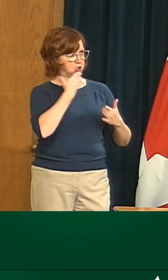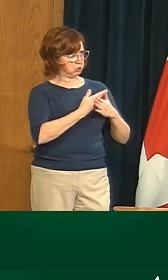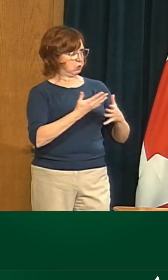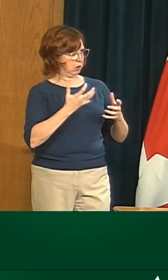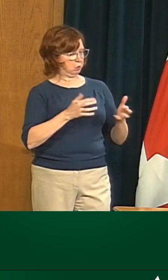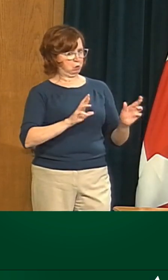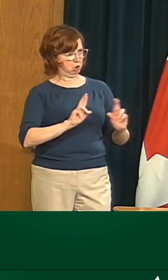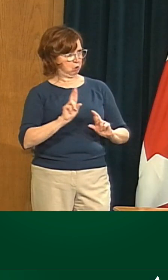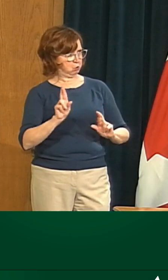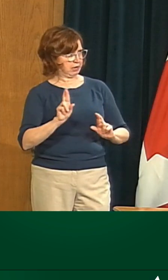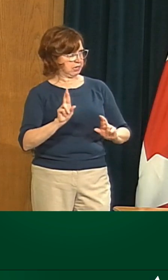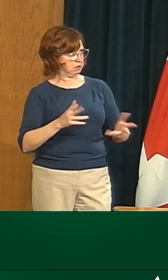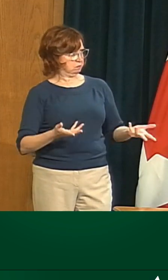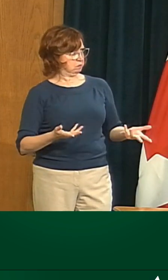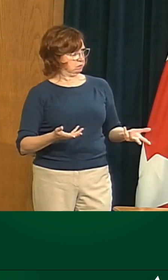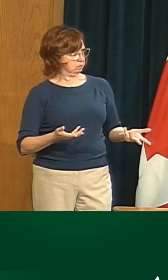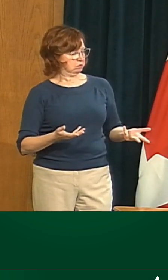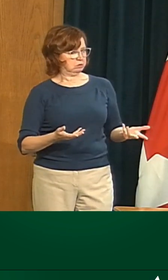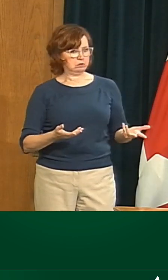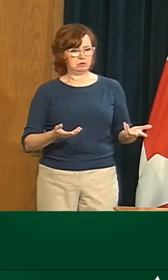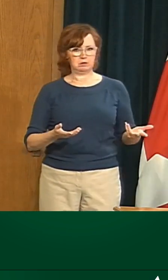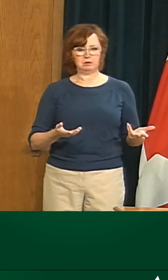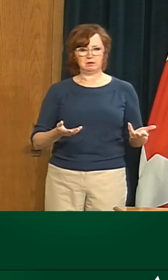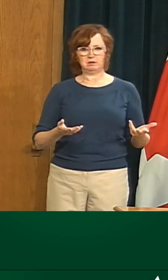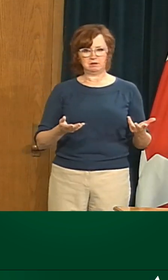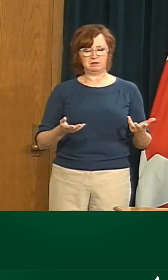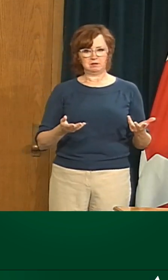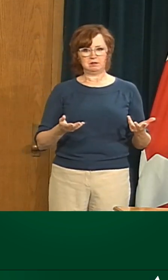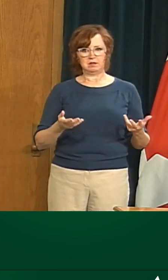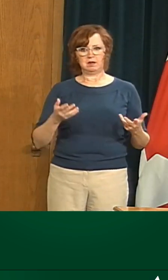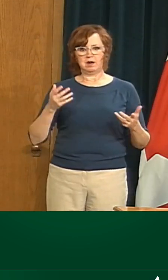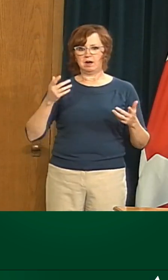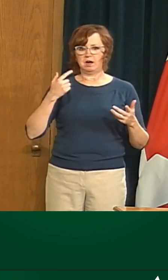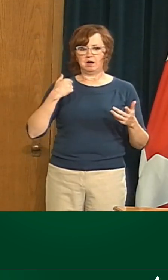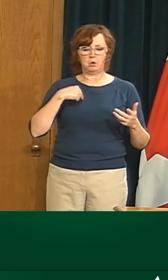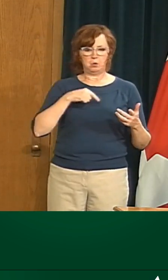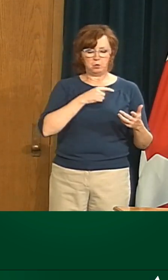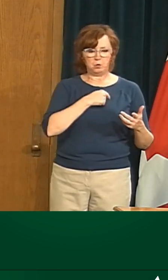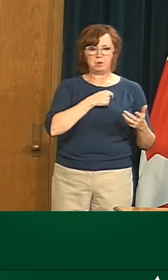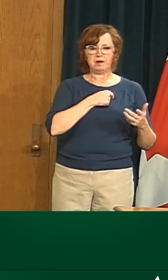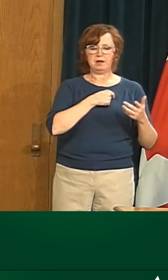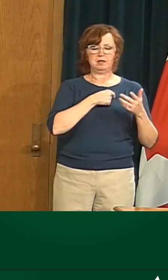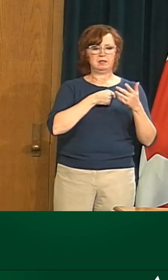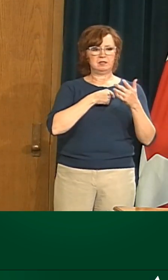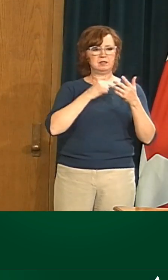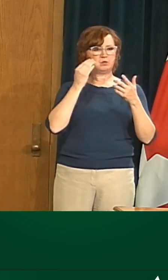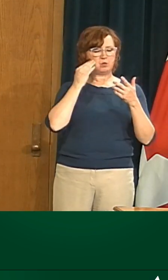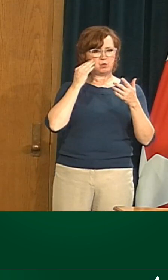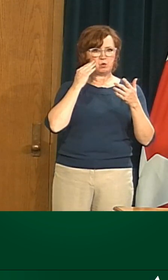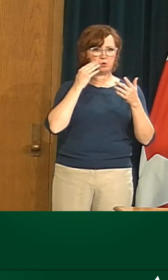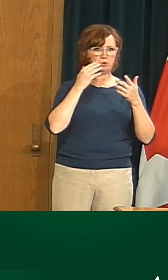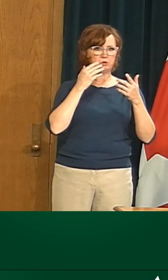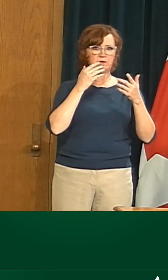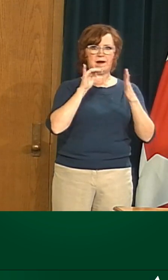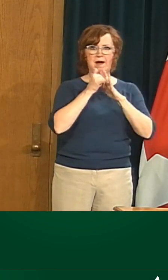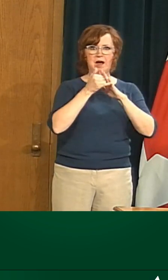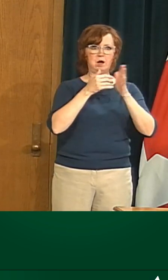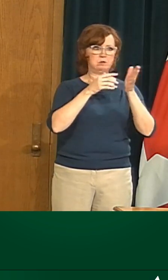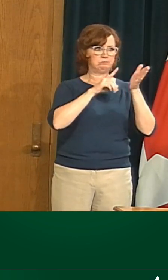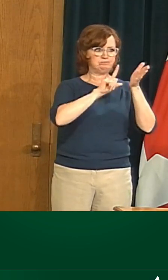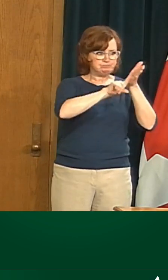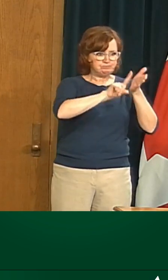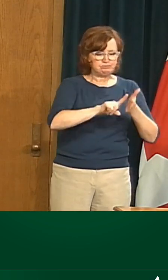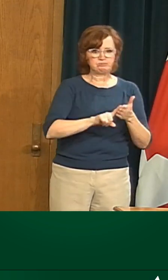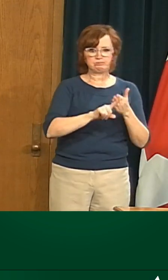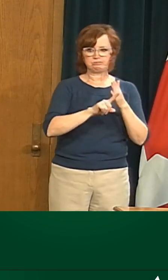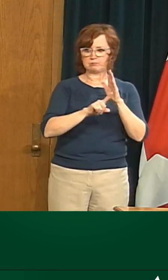months. In saying that, as I said earlier, if we determine through contact tracing and aggressive contact tracing that there has been